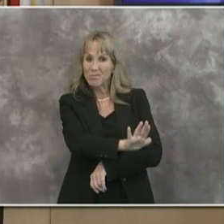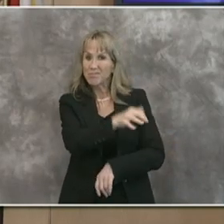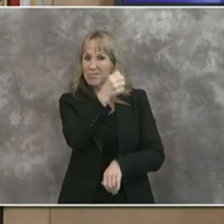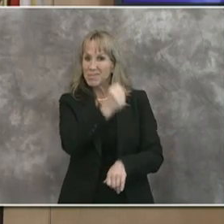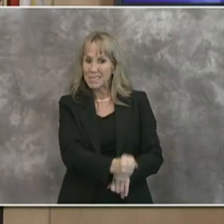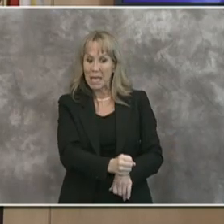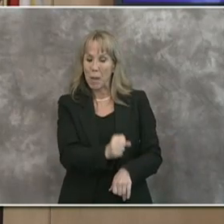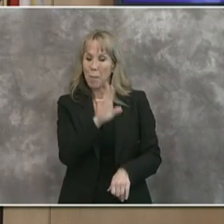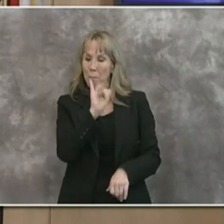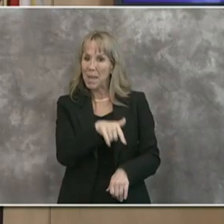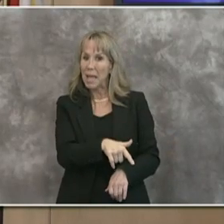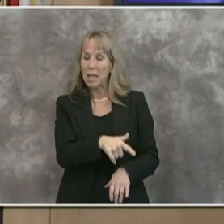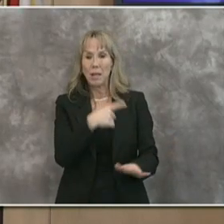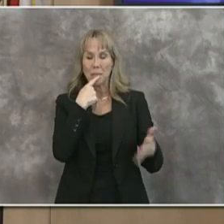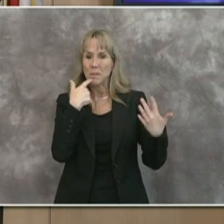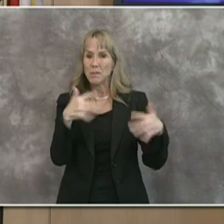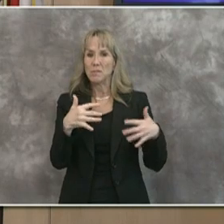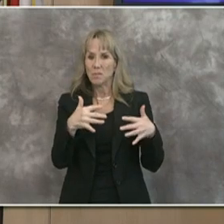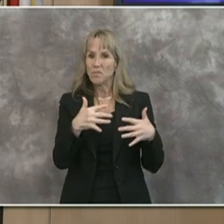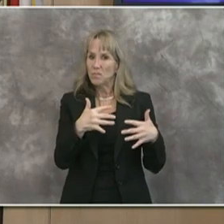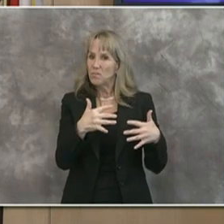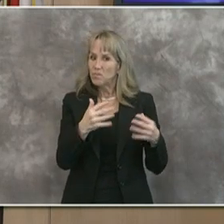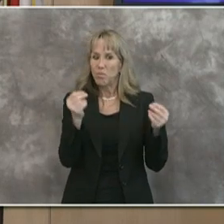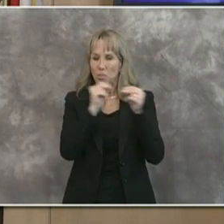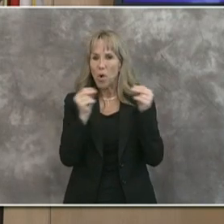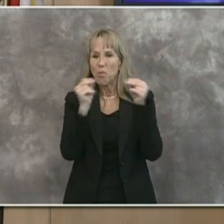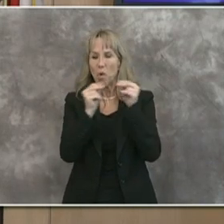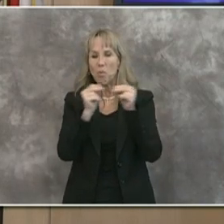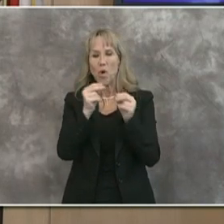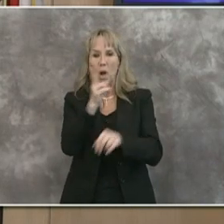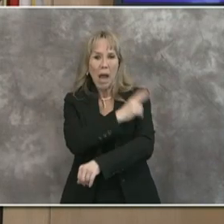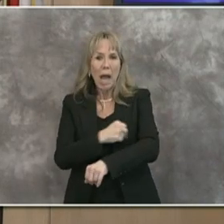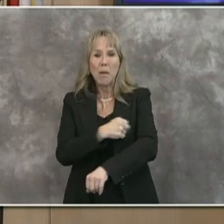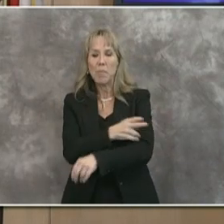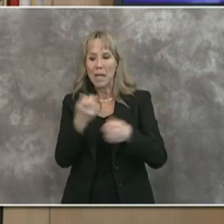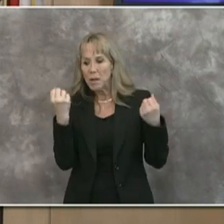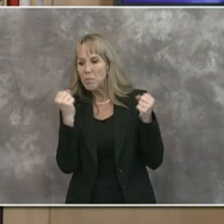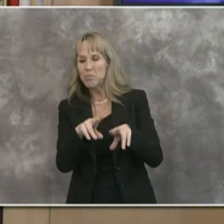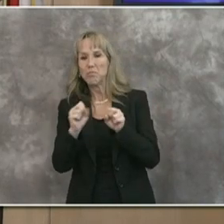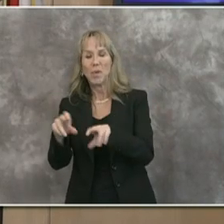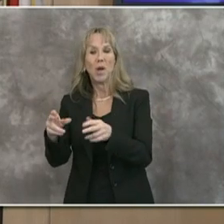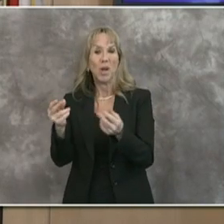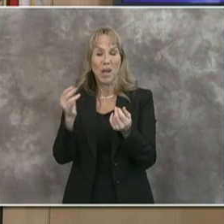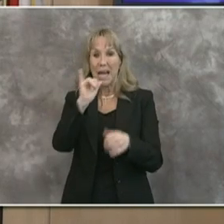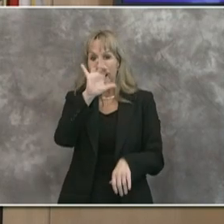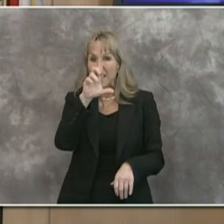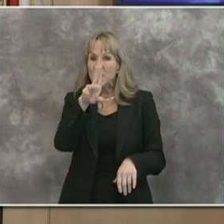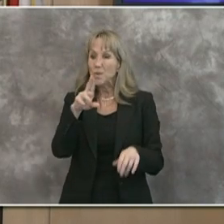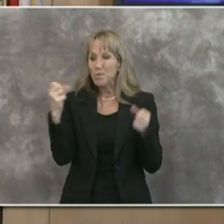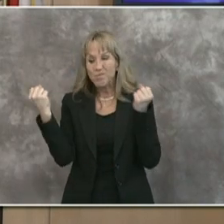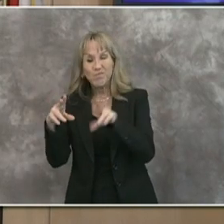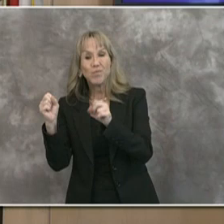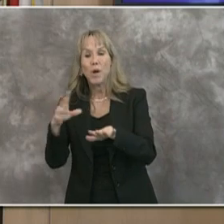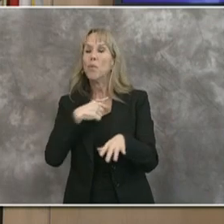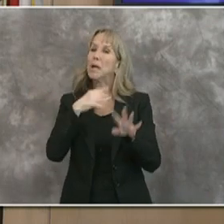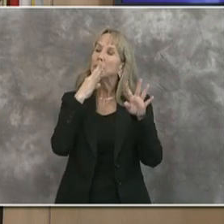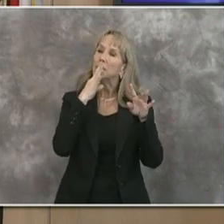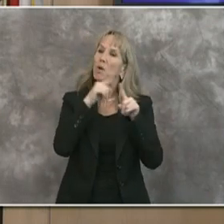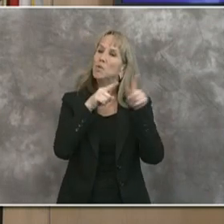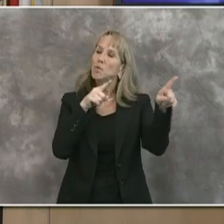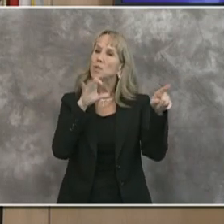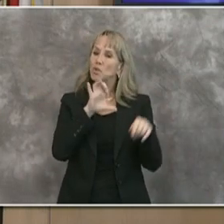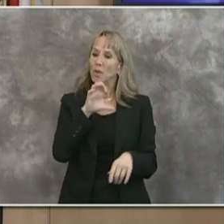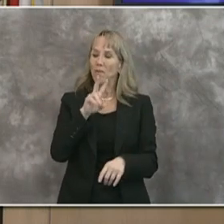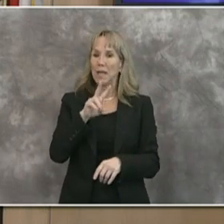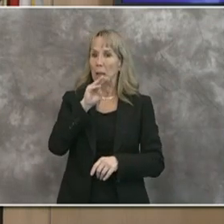that in South Bay we're seeing higher hospitalization rates and ICU visits. We talked to Chula Vista Mayor Mary Salas. She told